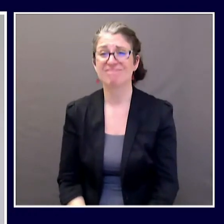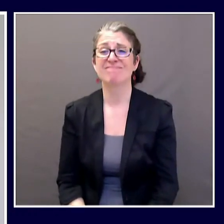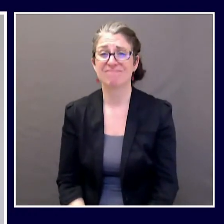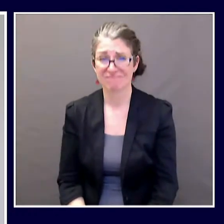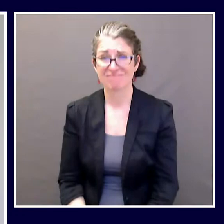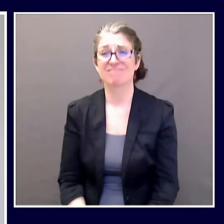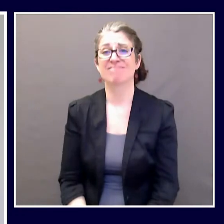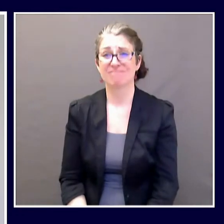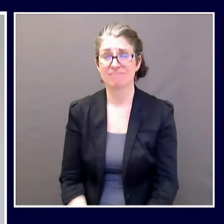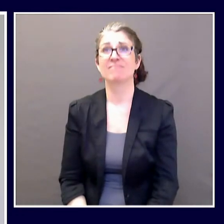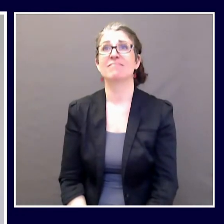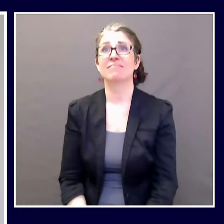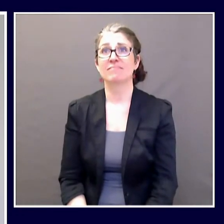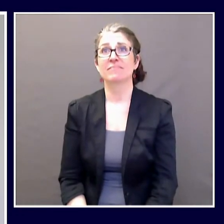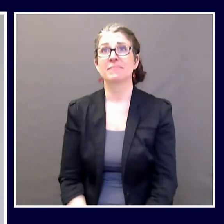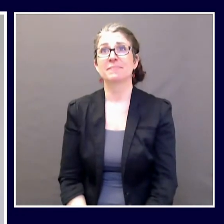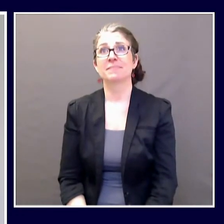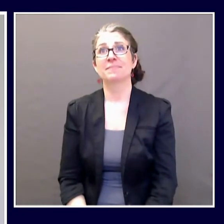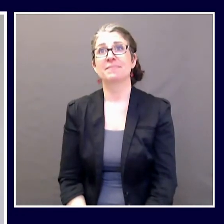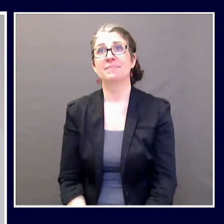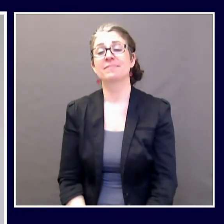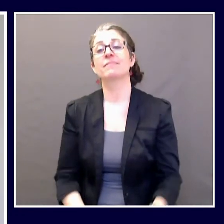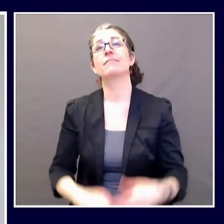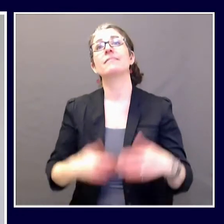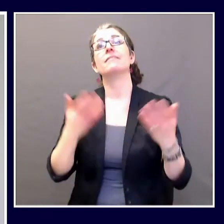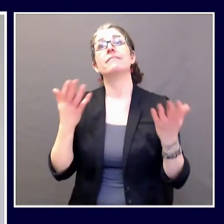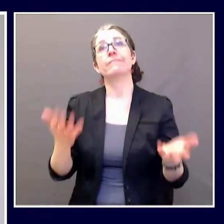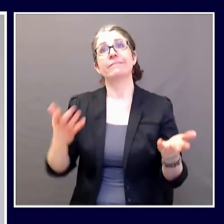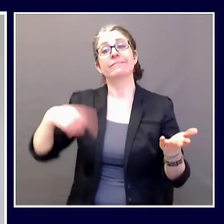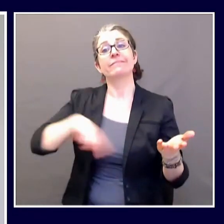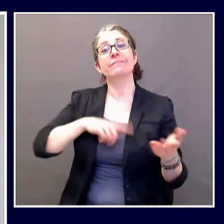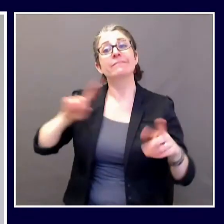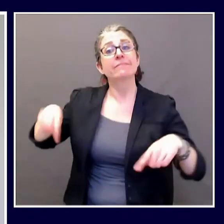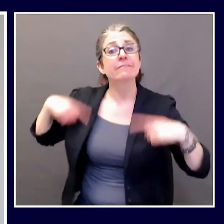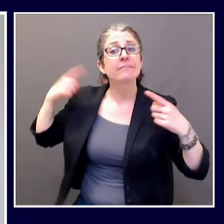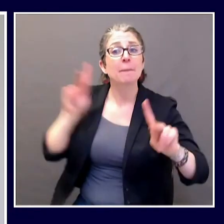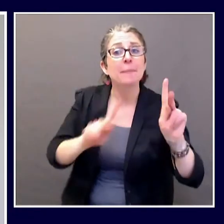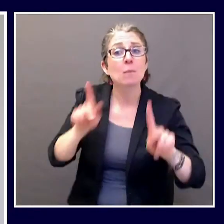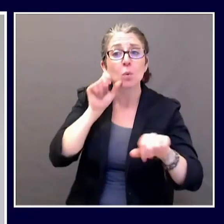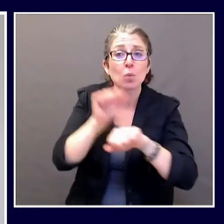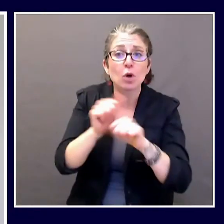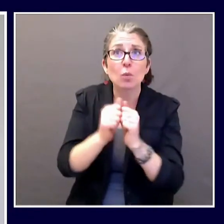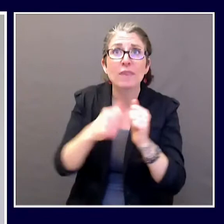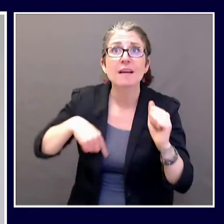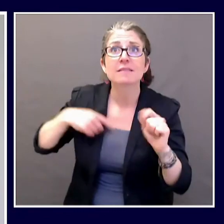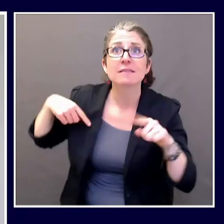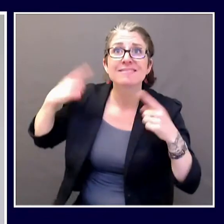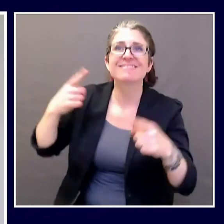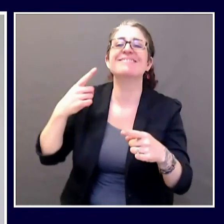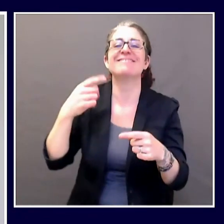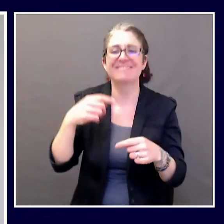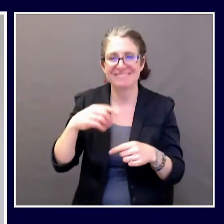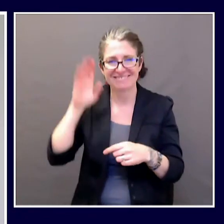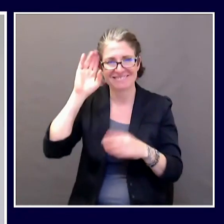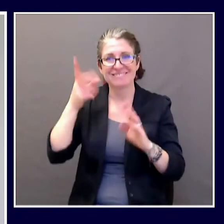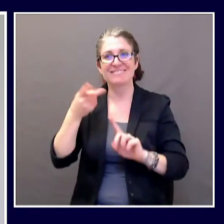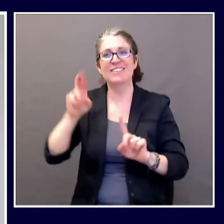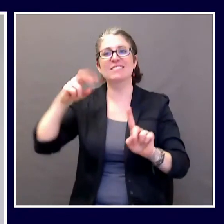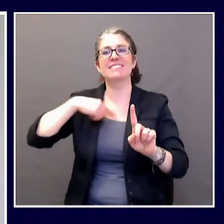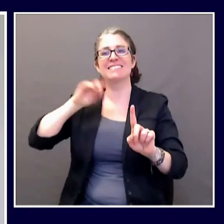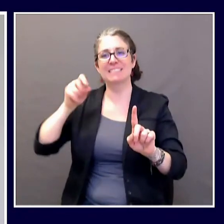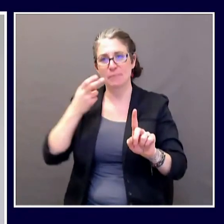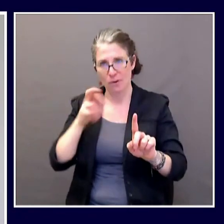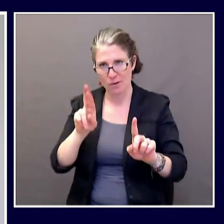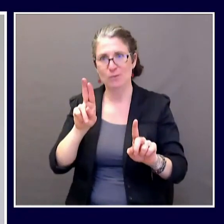first public briefings. One of them has joined us here today, and that is Dr. Reagan Thibodeau. Dr. Thibodeau